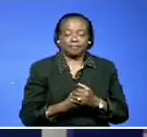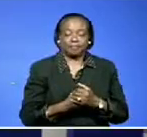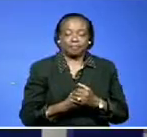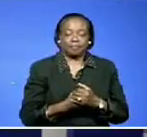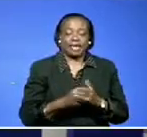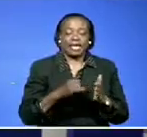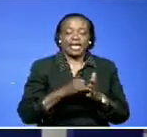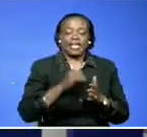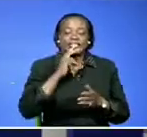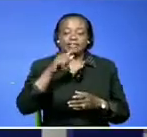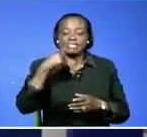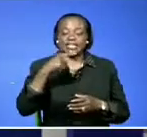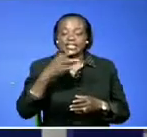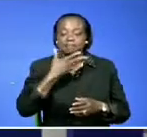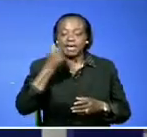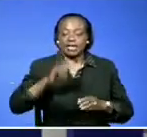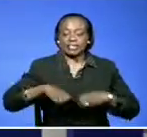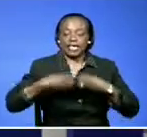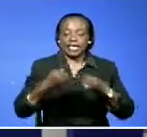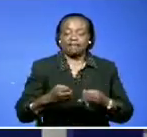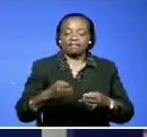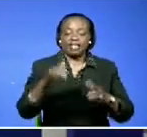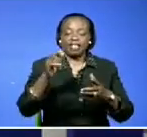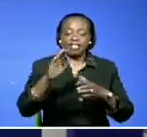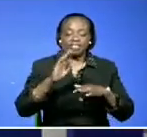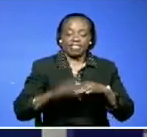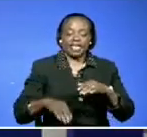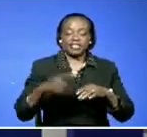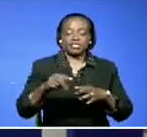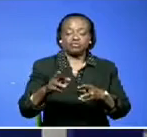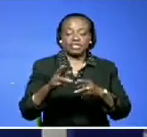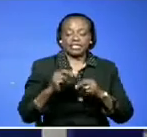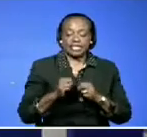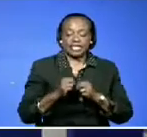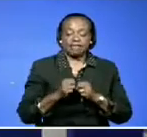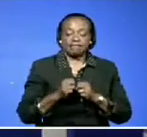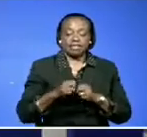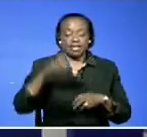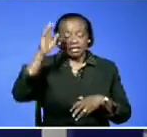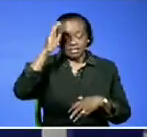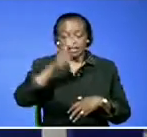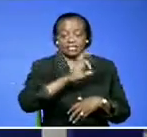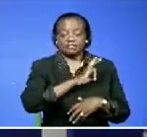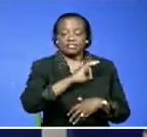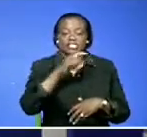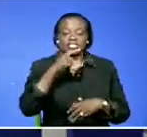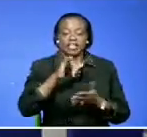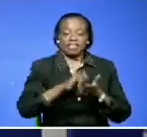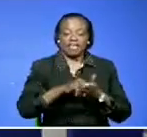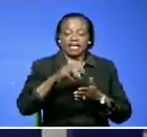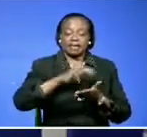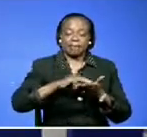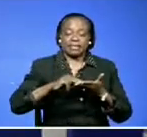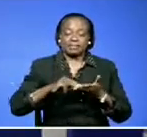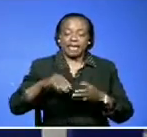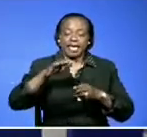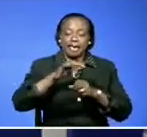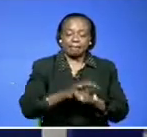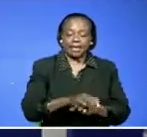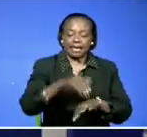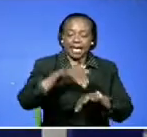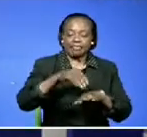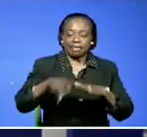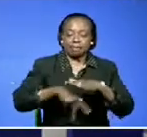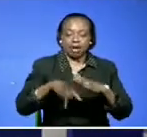It's been said that it's better to give than receive. And as Charles Fisher tells us tonight, that message has even made an impact at the